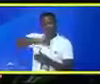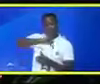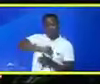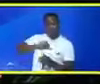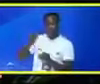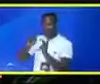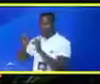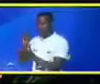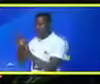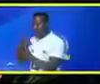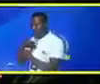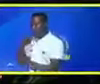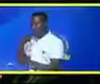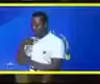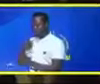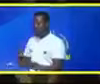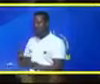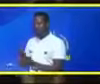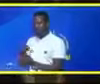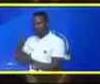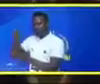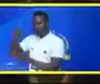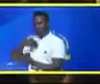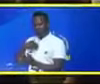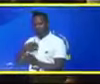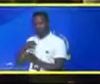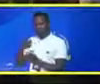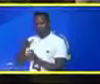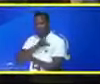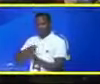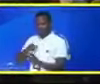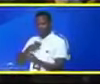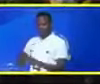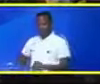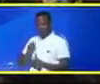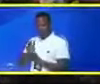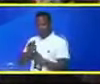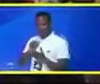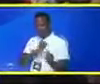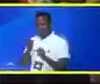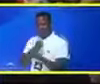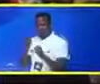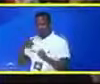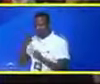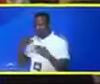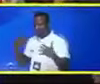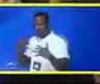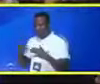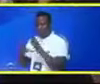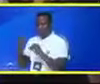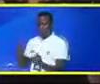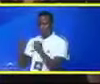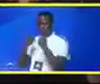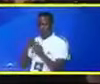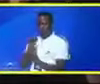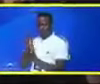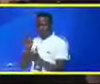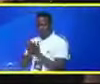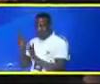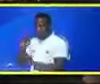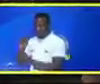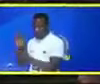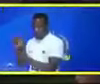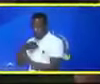Lord is my light and my salvation? Of whom shall I be afraid of? The Lord is the strength of my light. This is how those who have